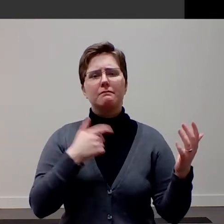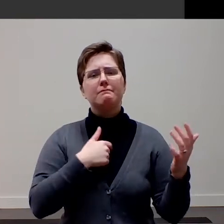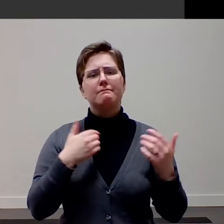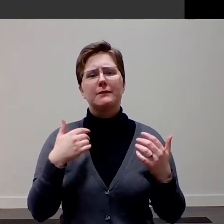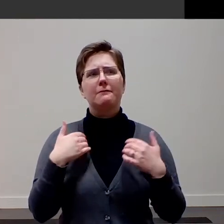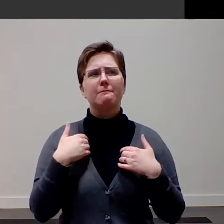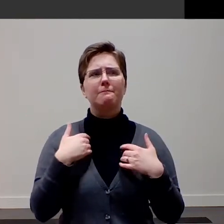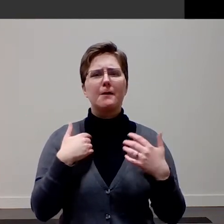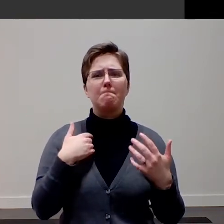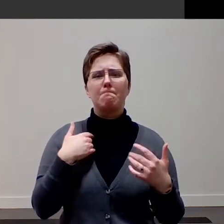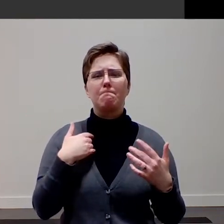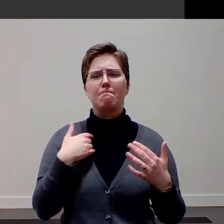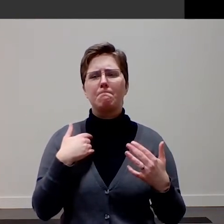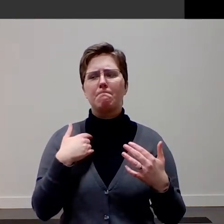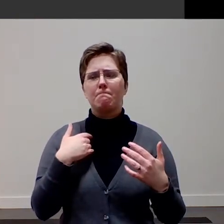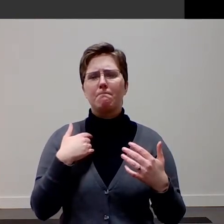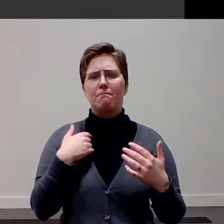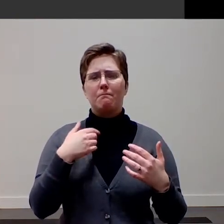have